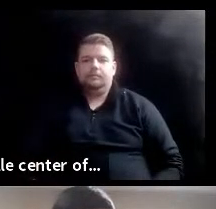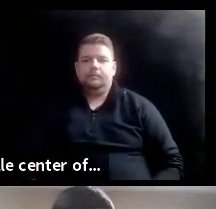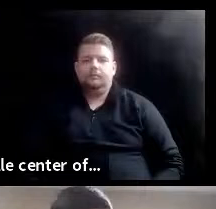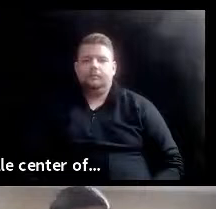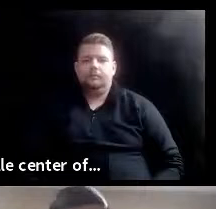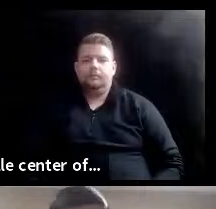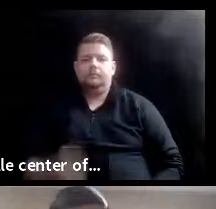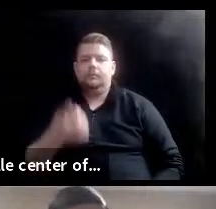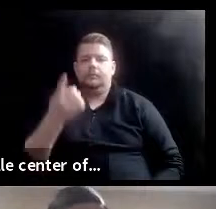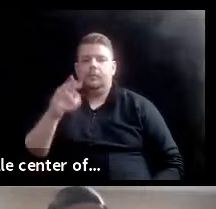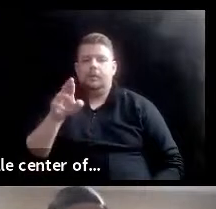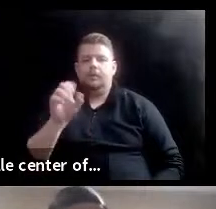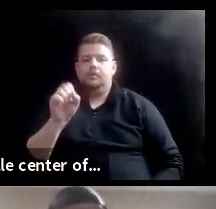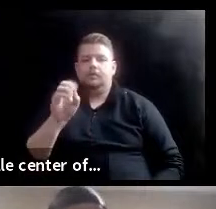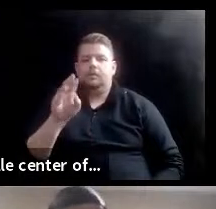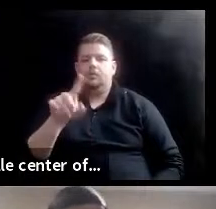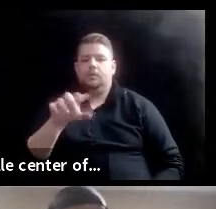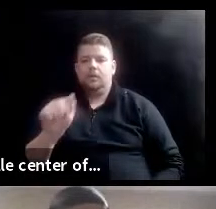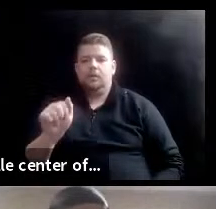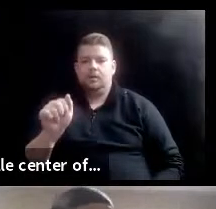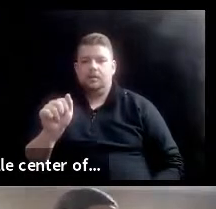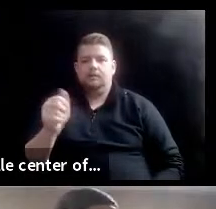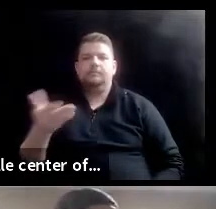Dr. Sousa? Here.